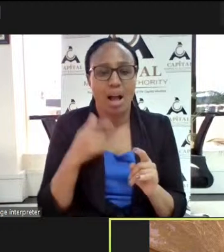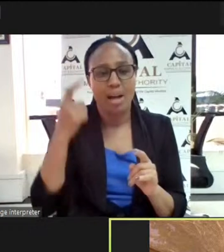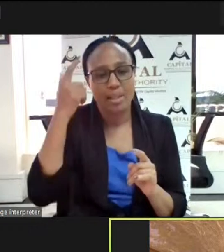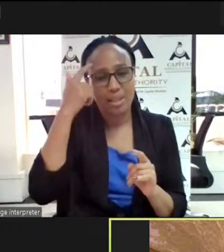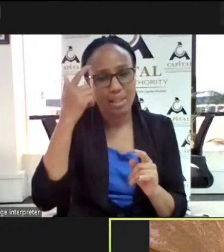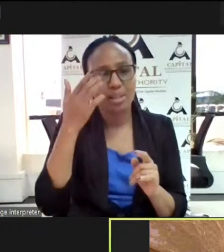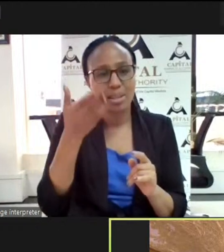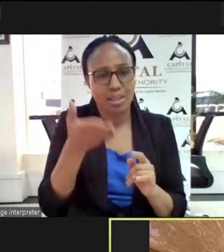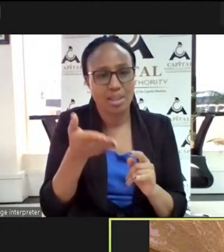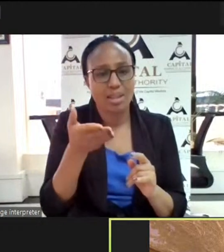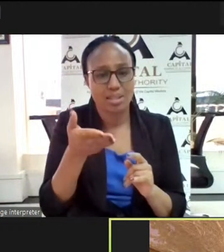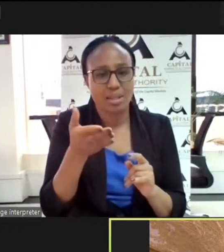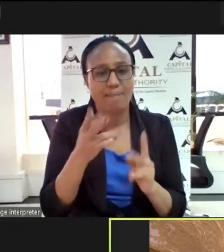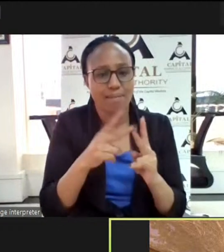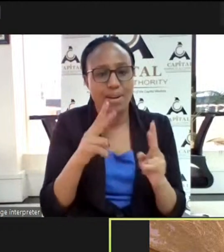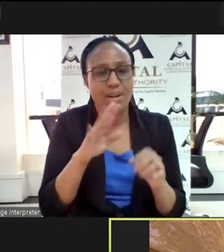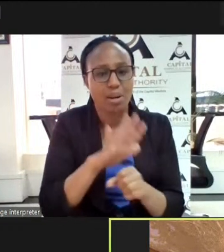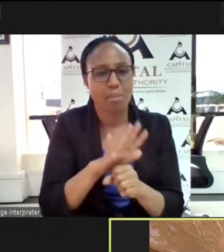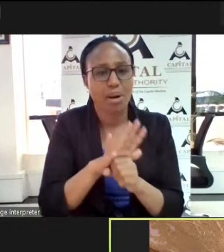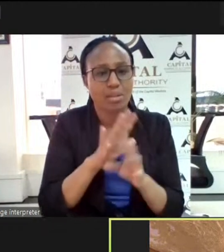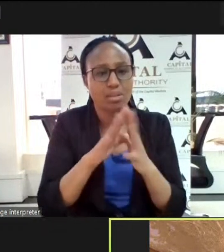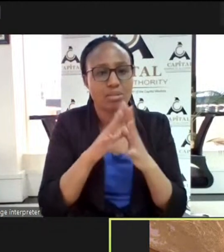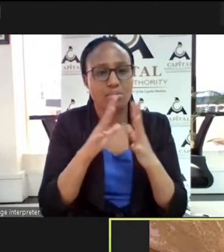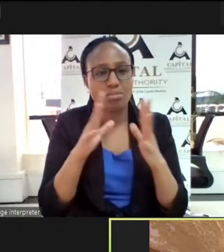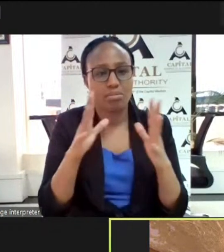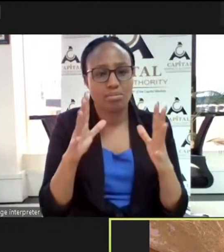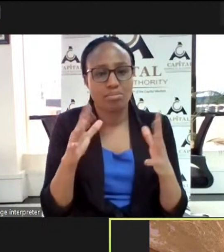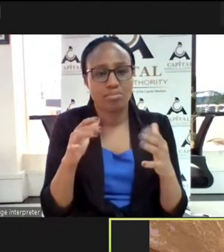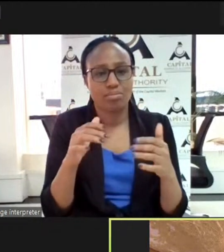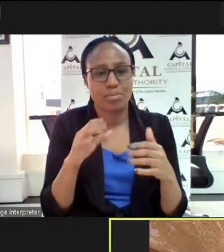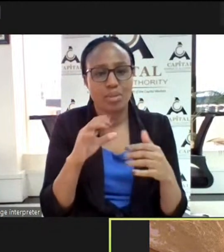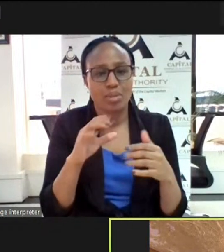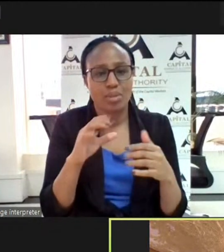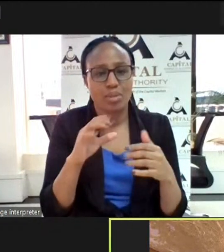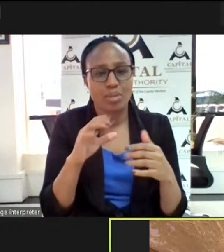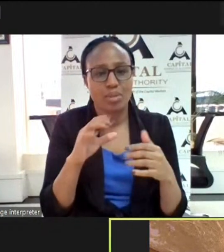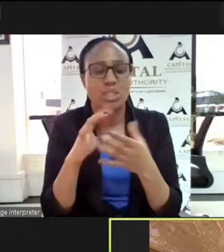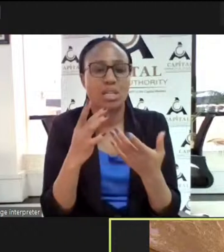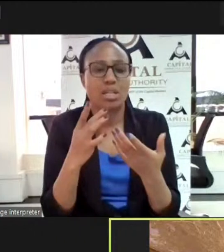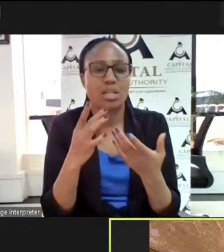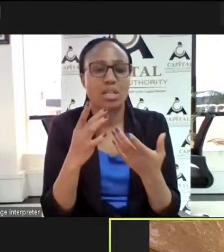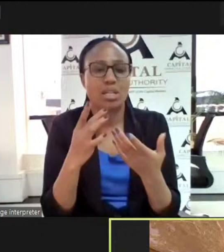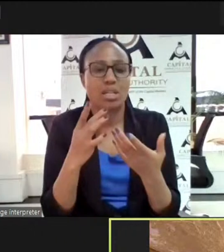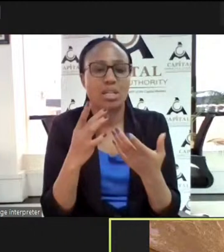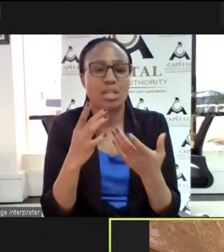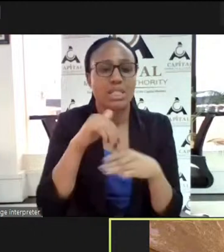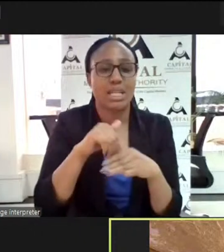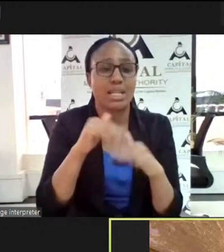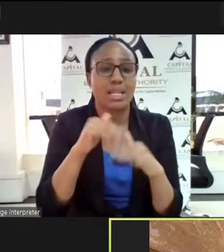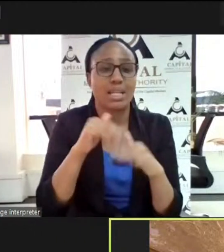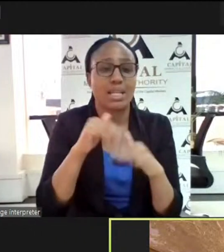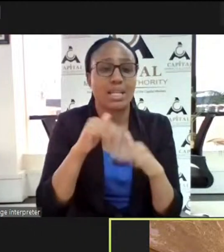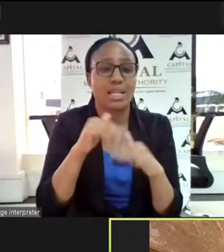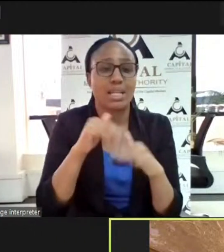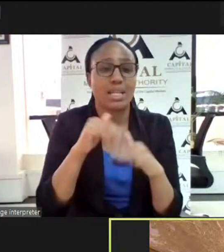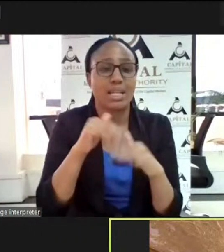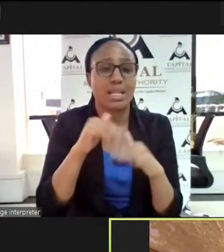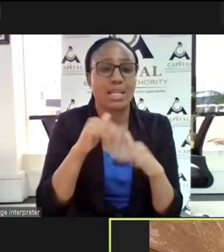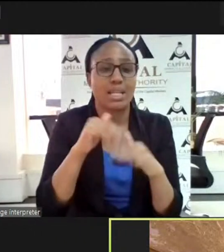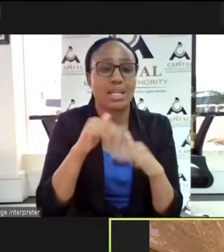is very much scope for blockchain technology in real estate, particularly. I would